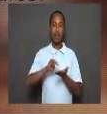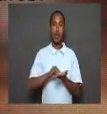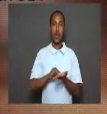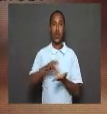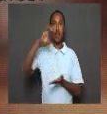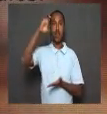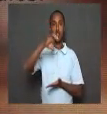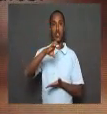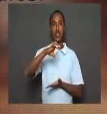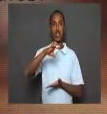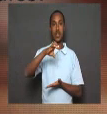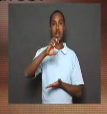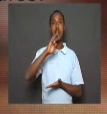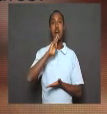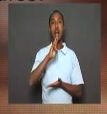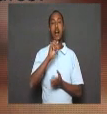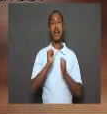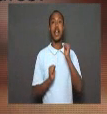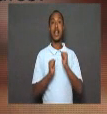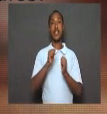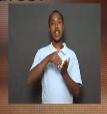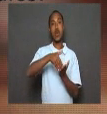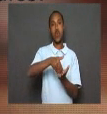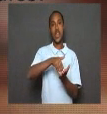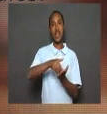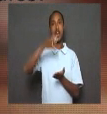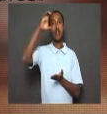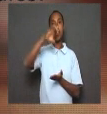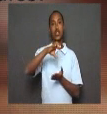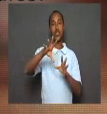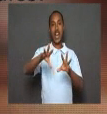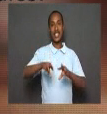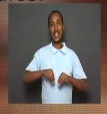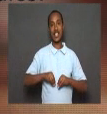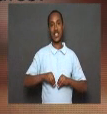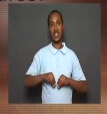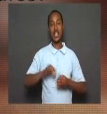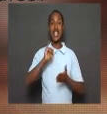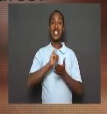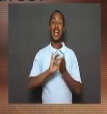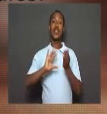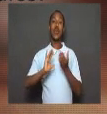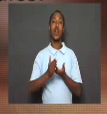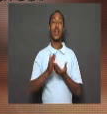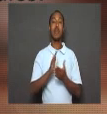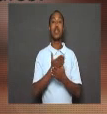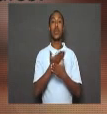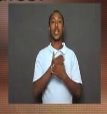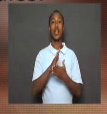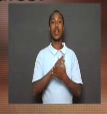Intermolecular forces are relatively weak forces of attraction that occur